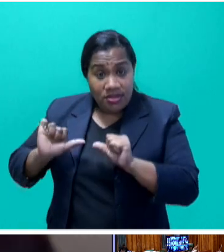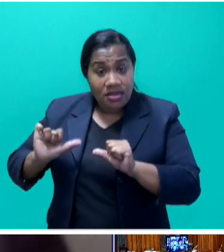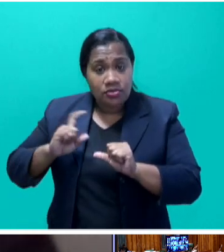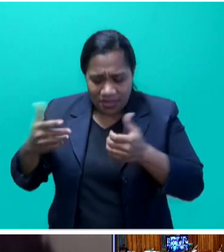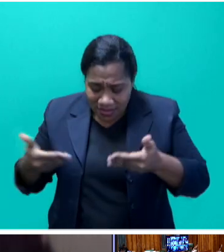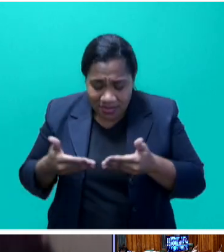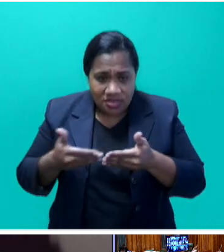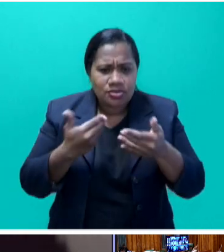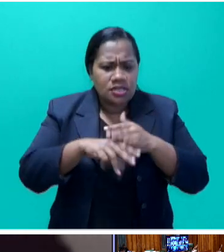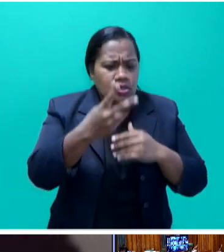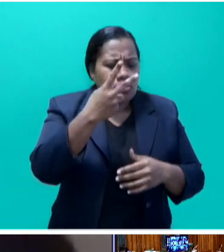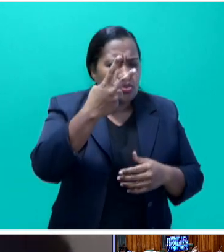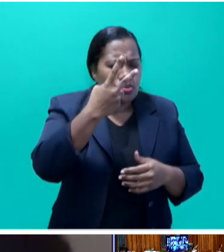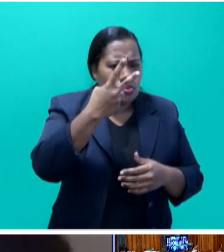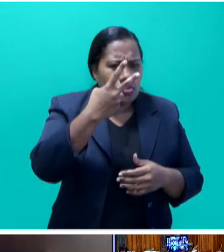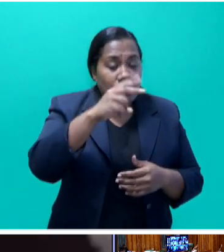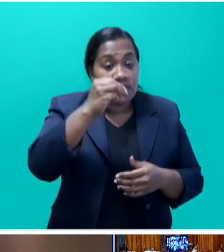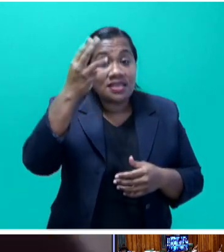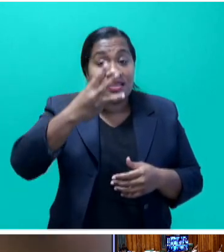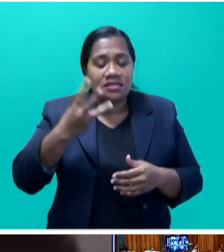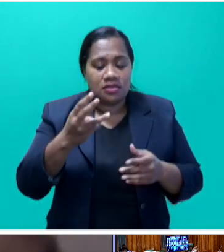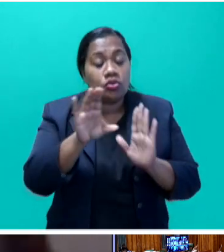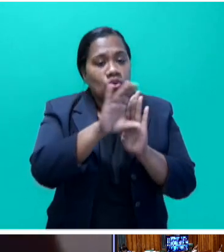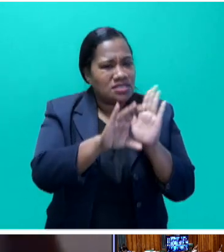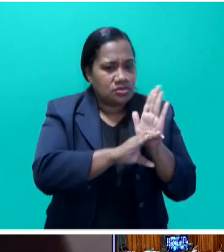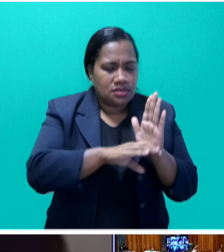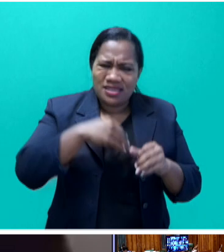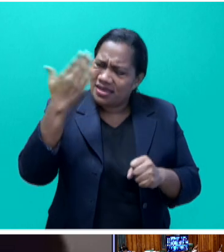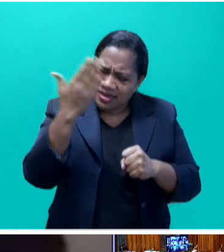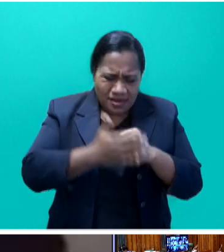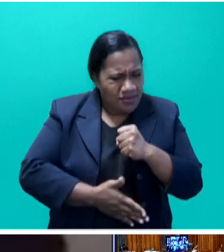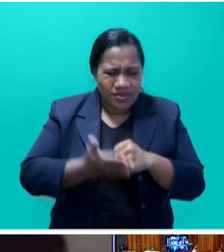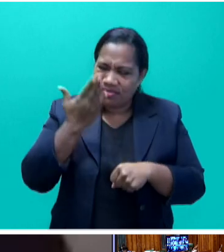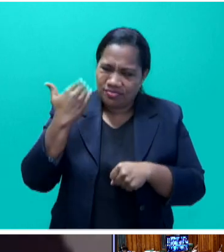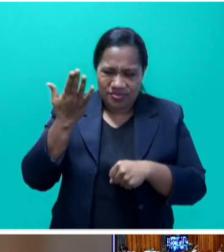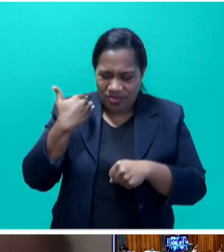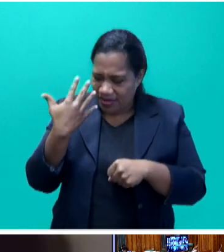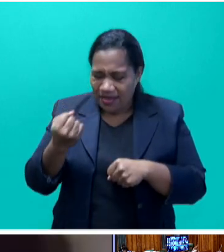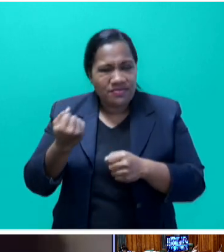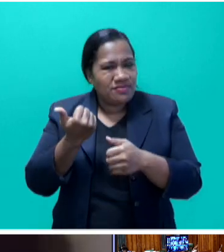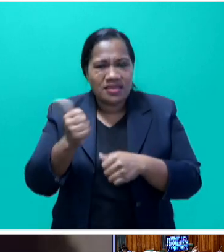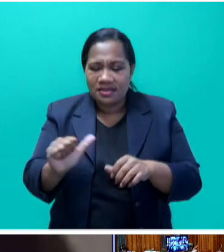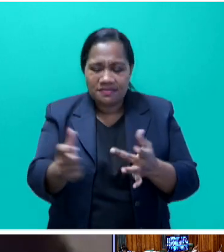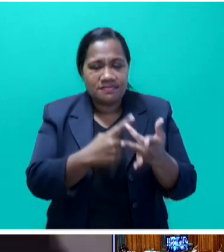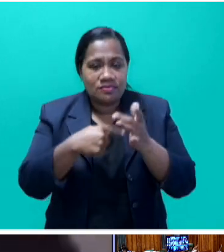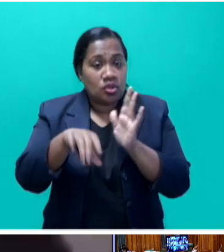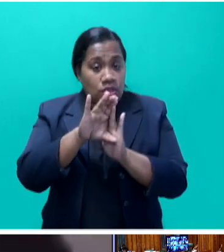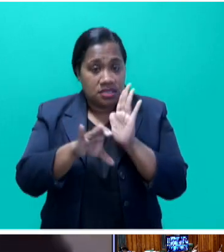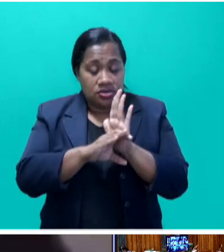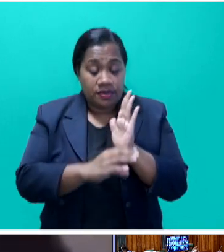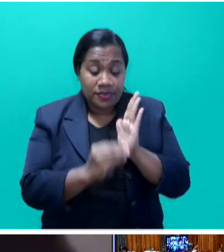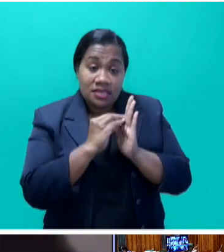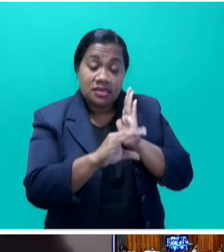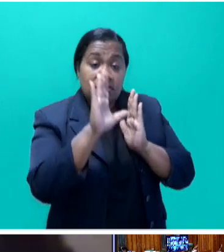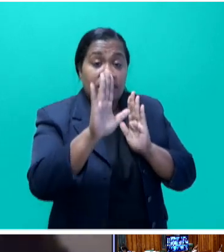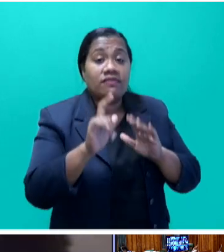the 2013 Constitution. Never before was it in any other constitution. Section 5 of the Itoke Lands Trust